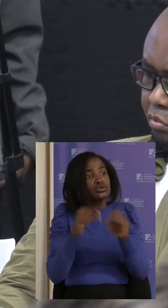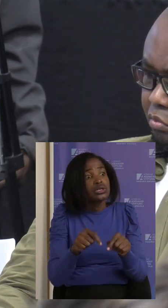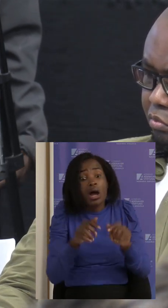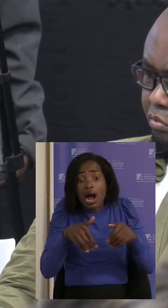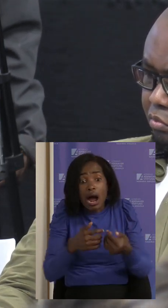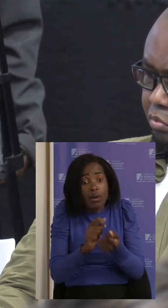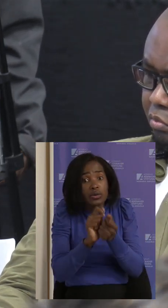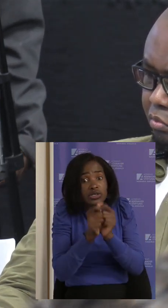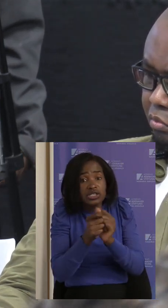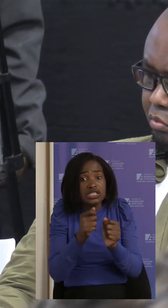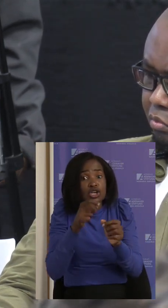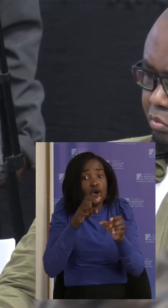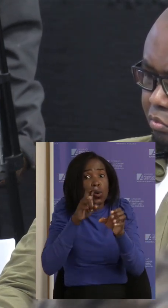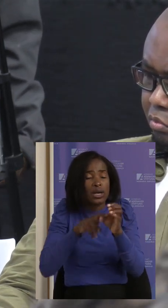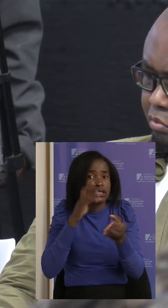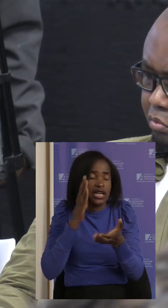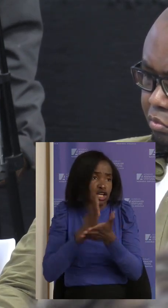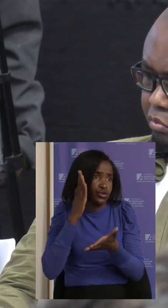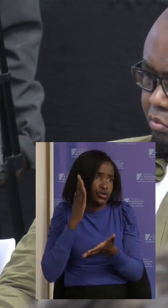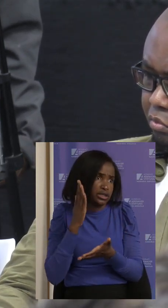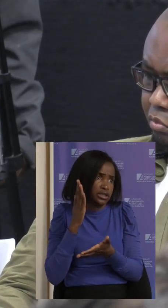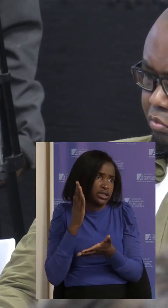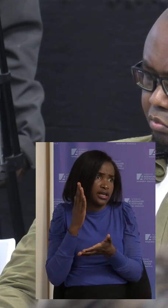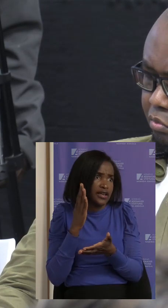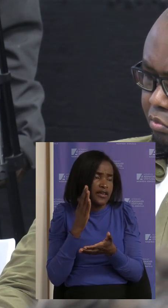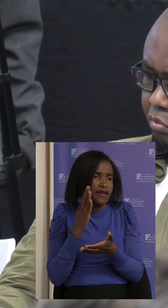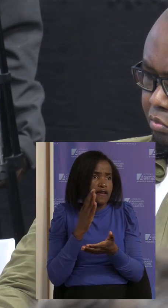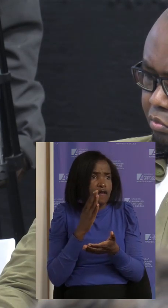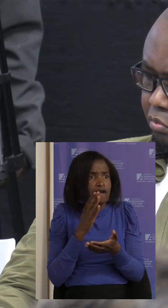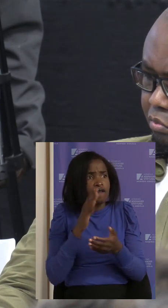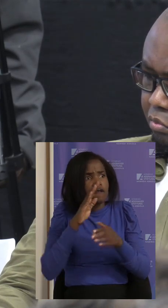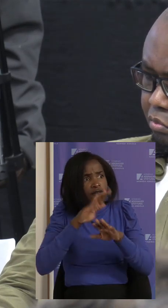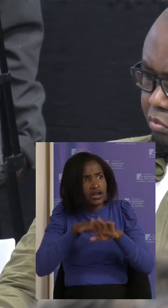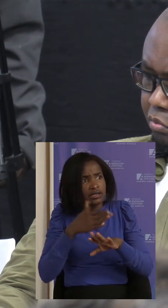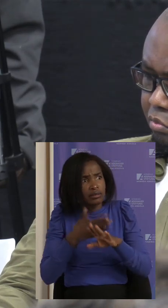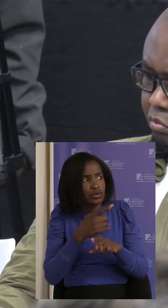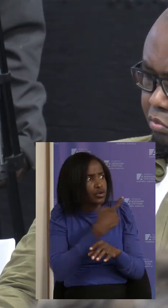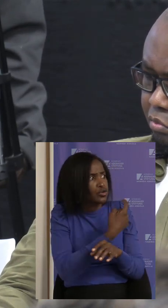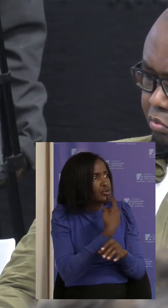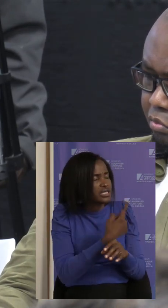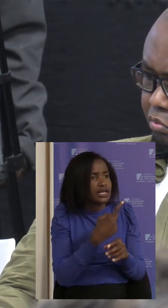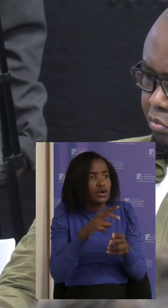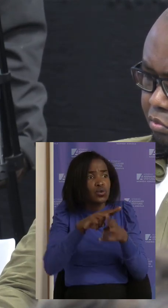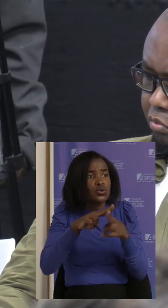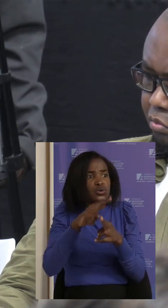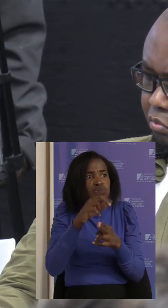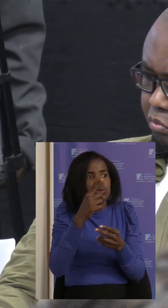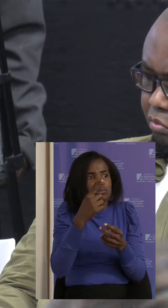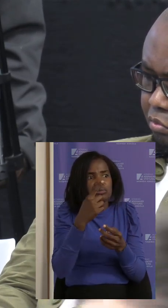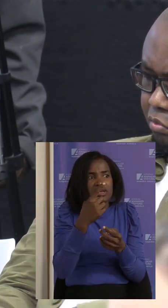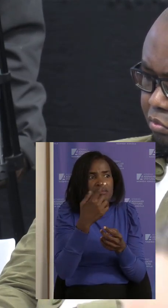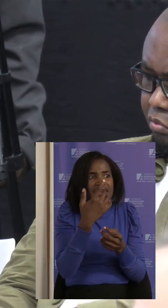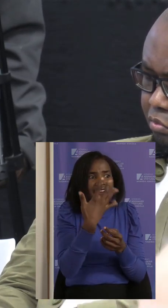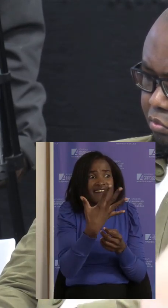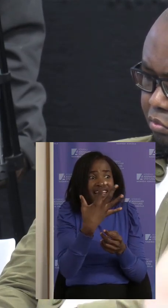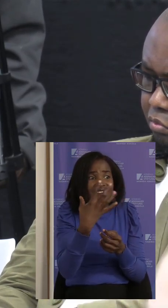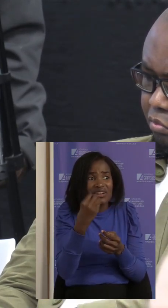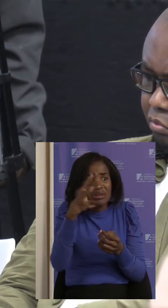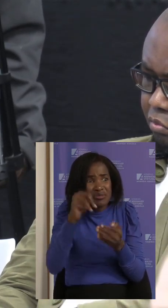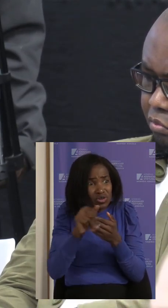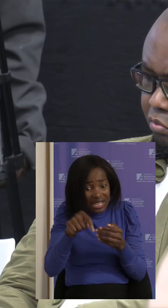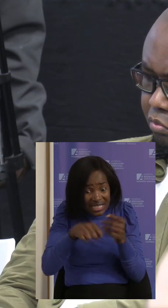in infrastructure development? Because now you just mentioned that now we spend on about $500 million this